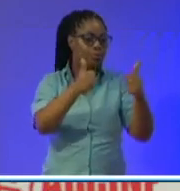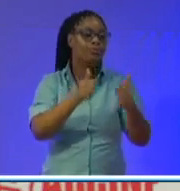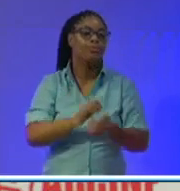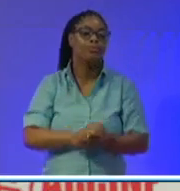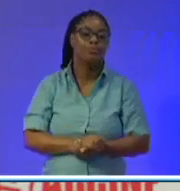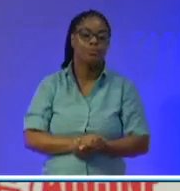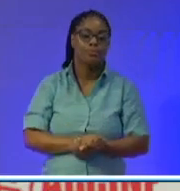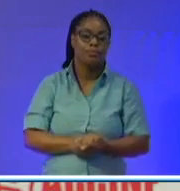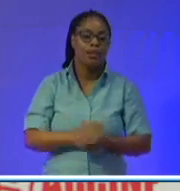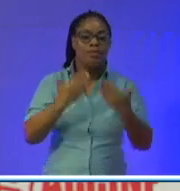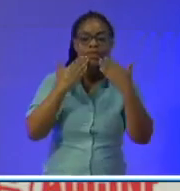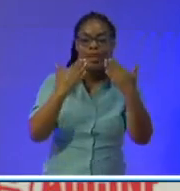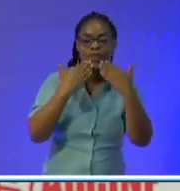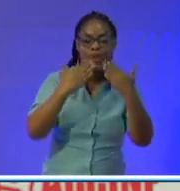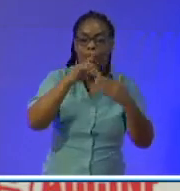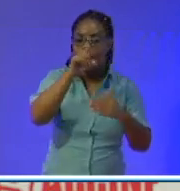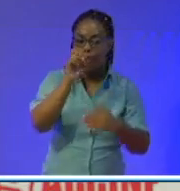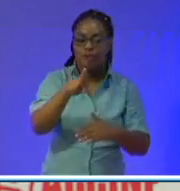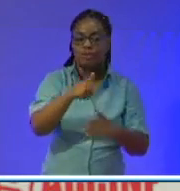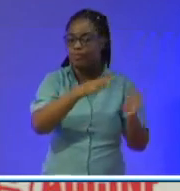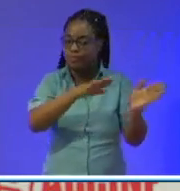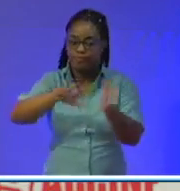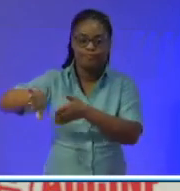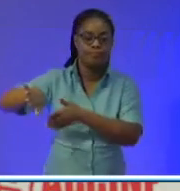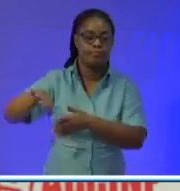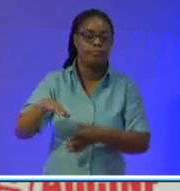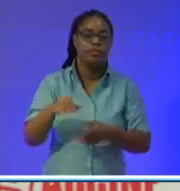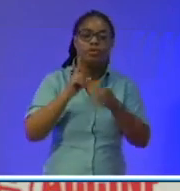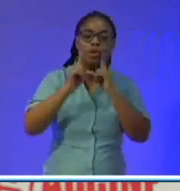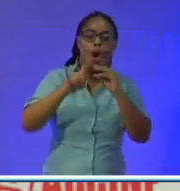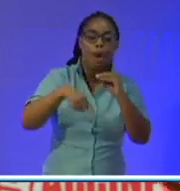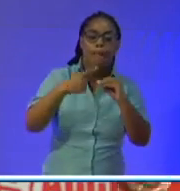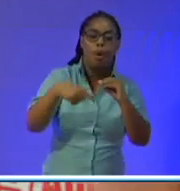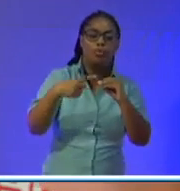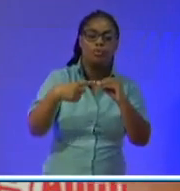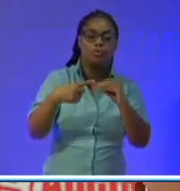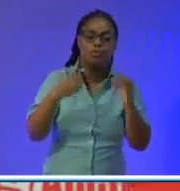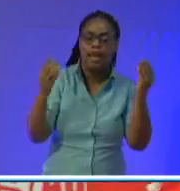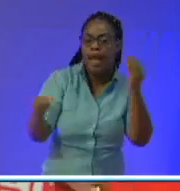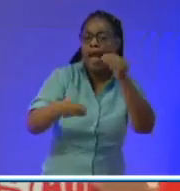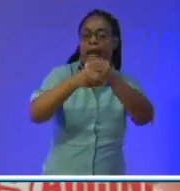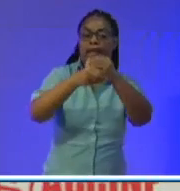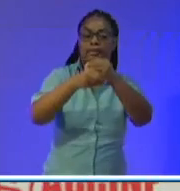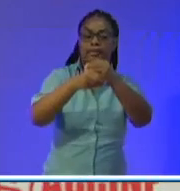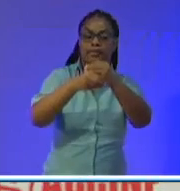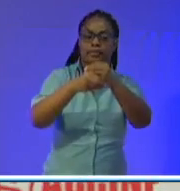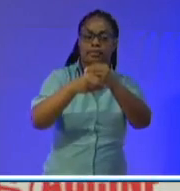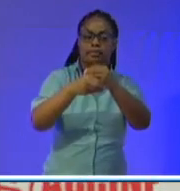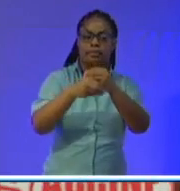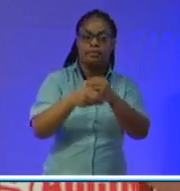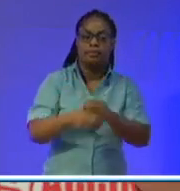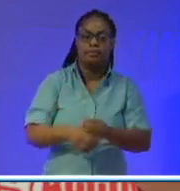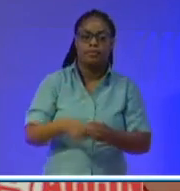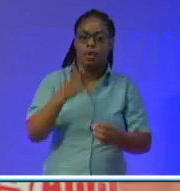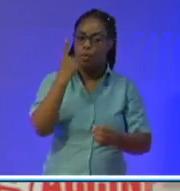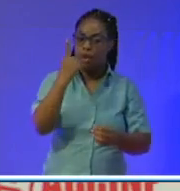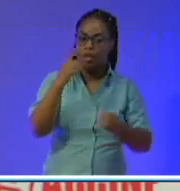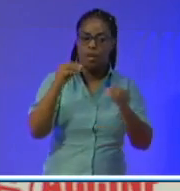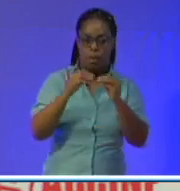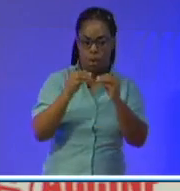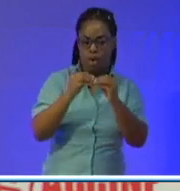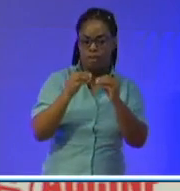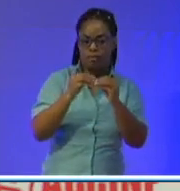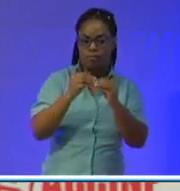we are currently engaged in before we start the booster program, so it's two separate